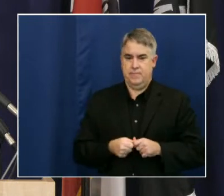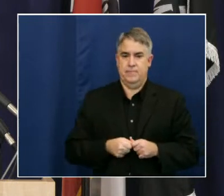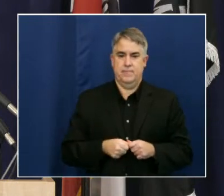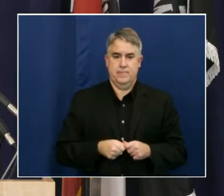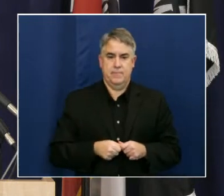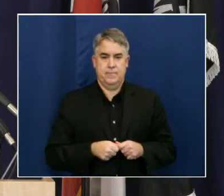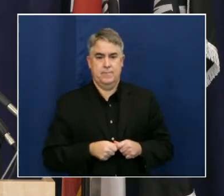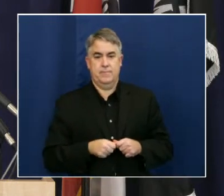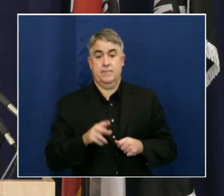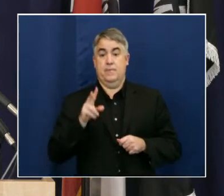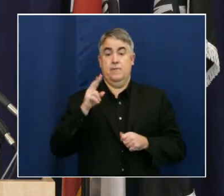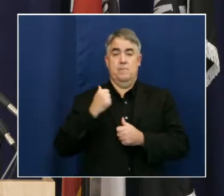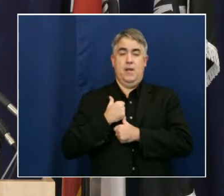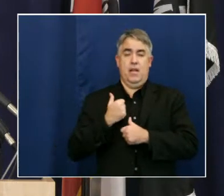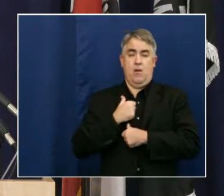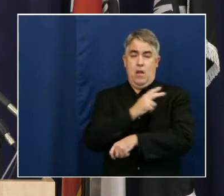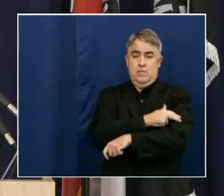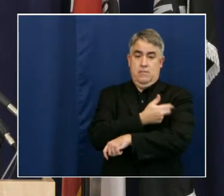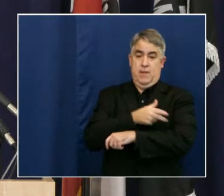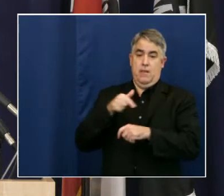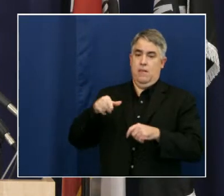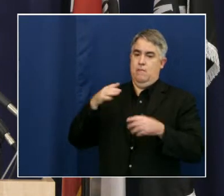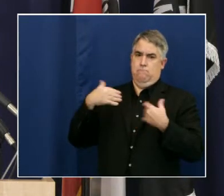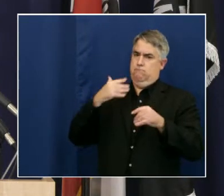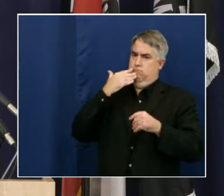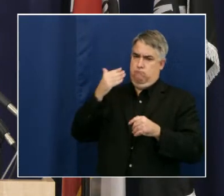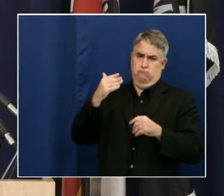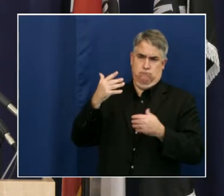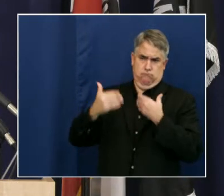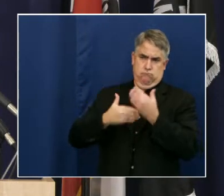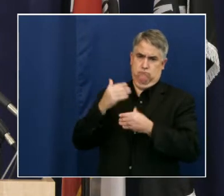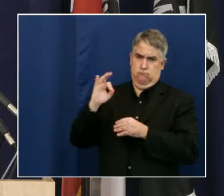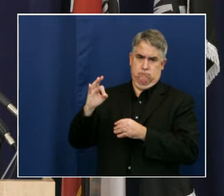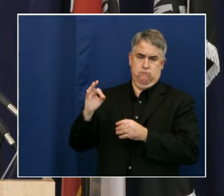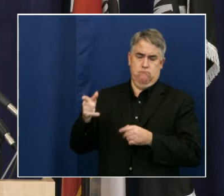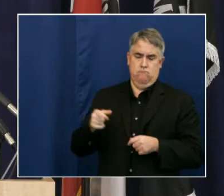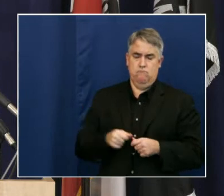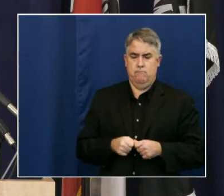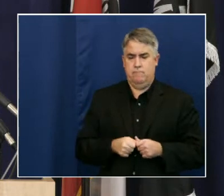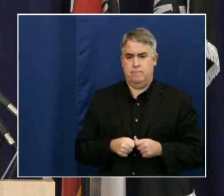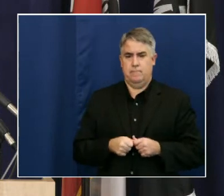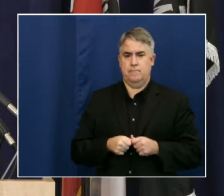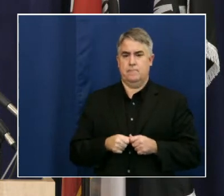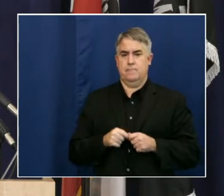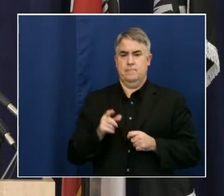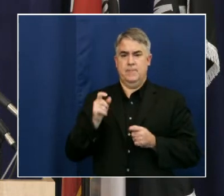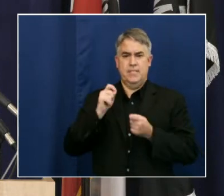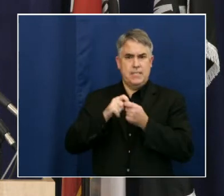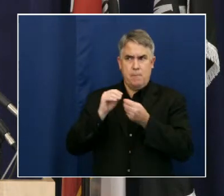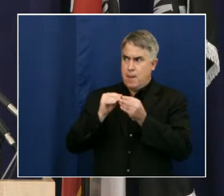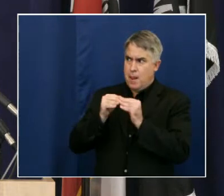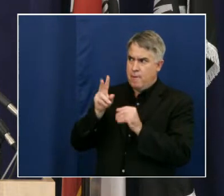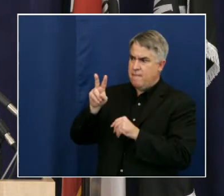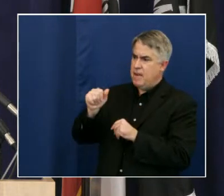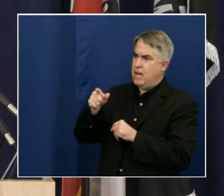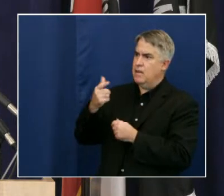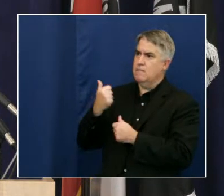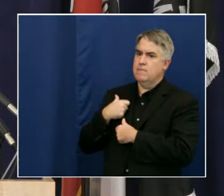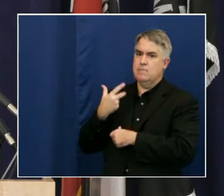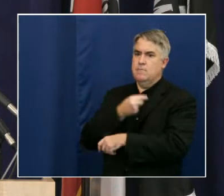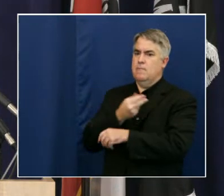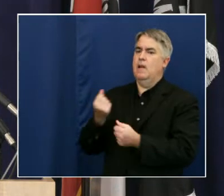VA partners in San Diego County are wonderful, and we expect to be able to get their numbers, certainly doses administered